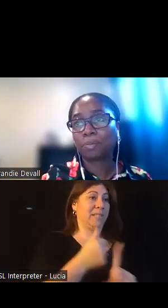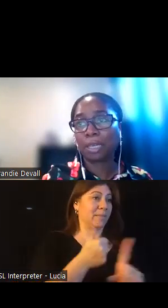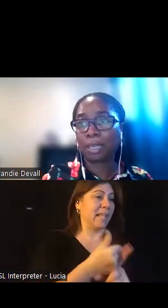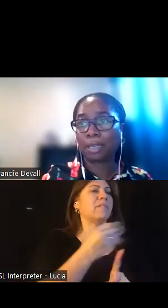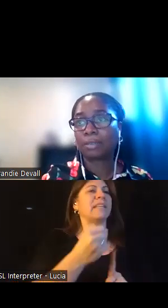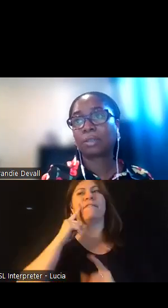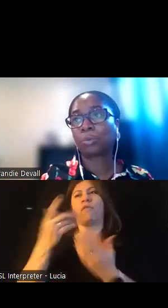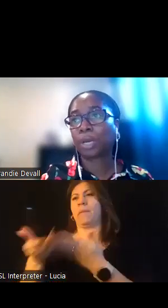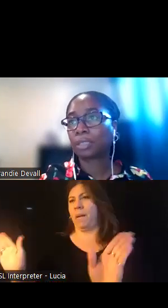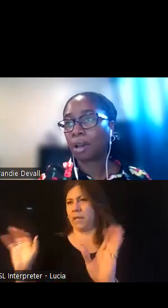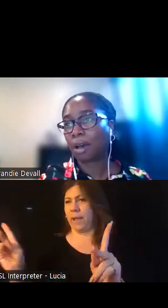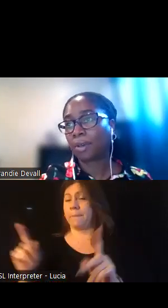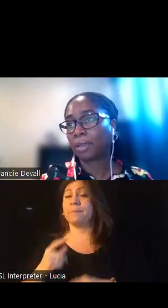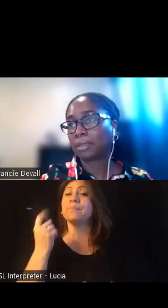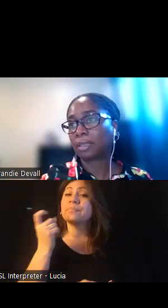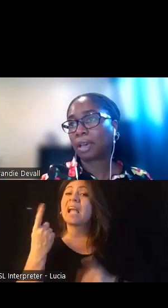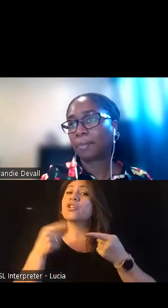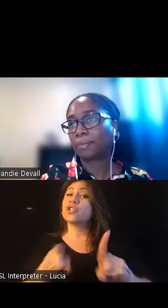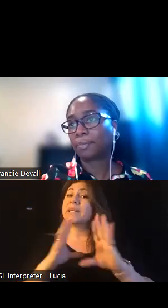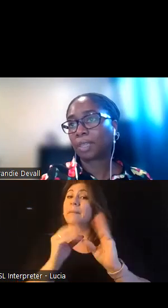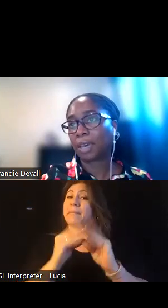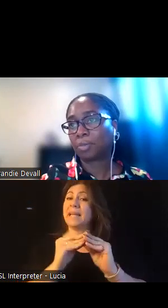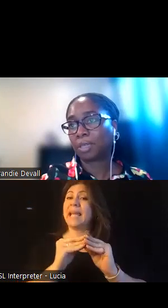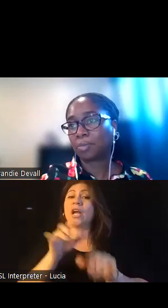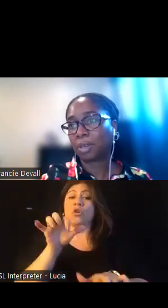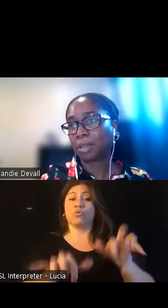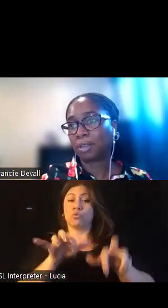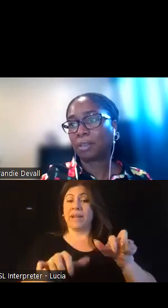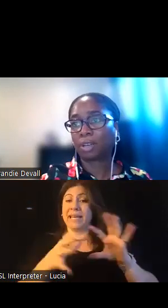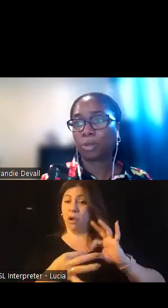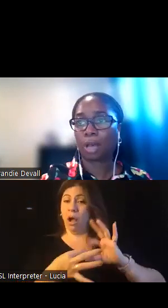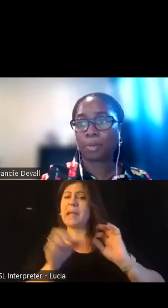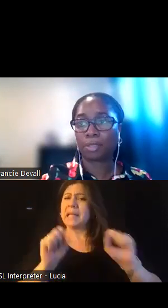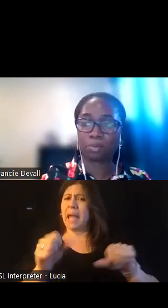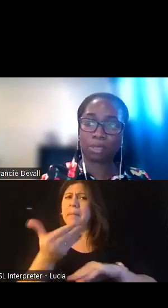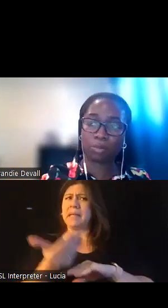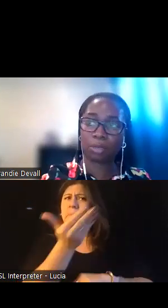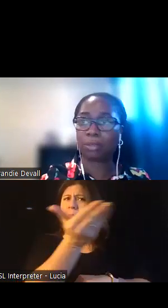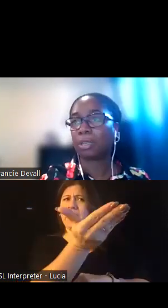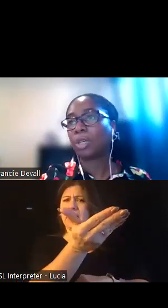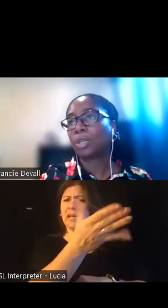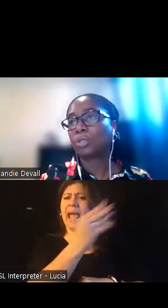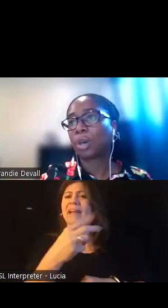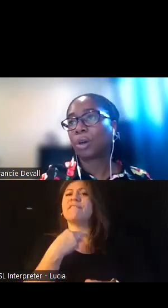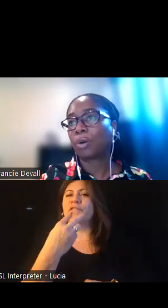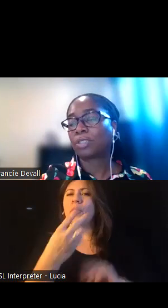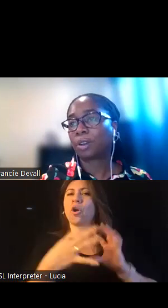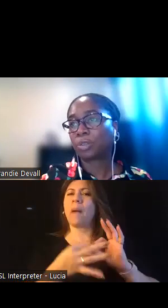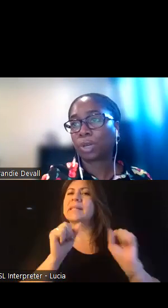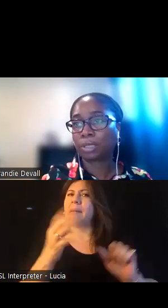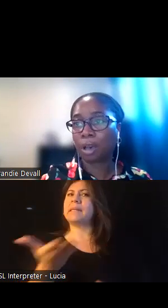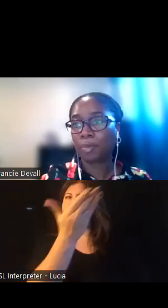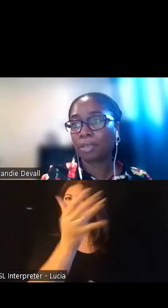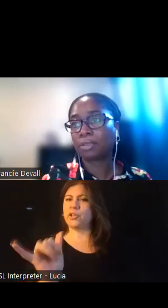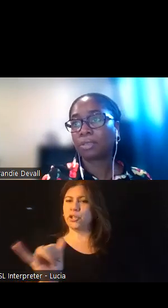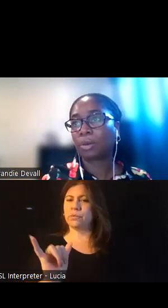So during the meetings, written comments can be submitted and verbal comments can be submitted. So as